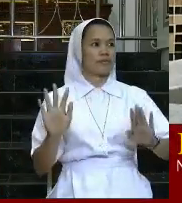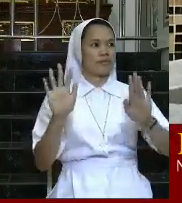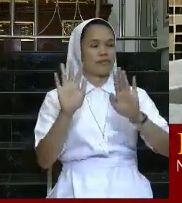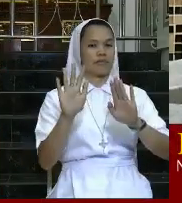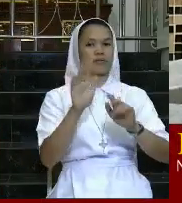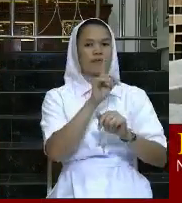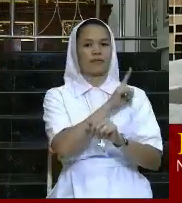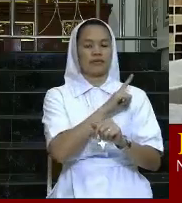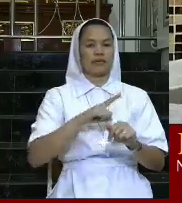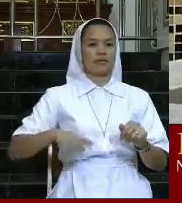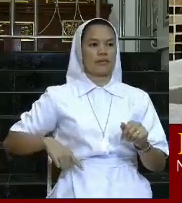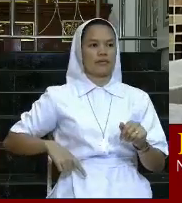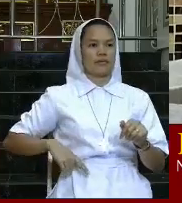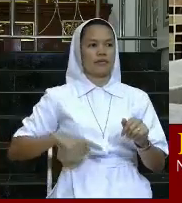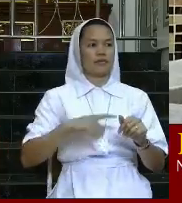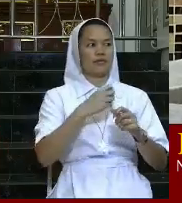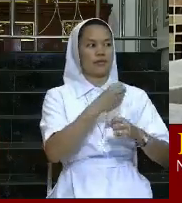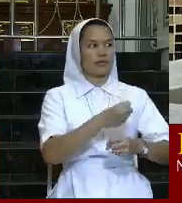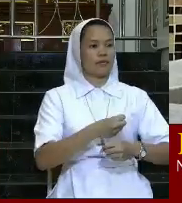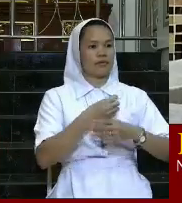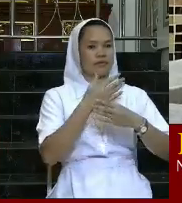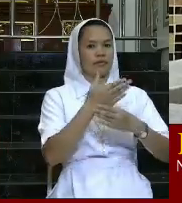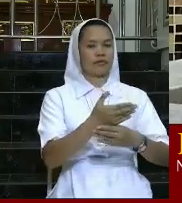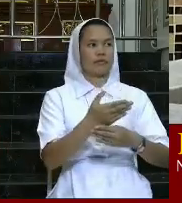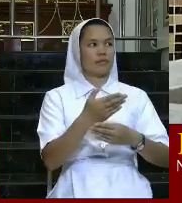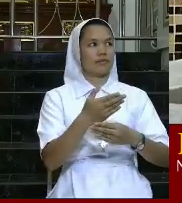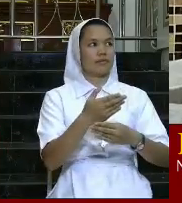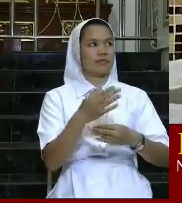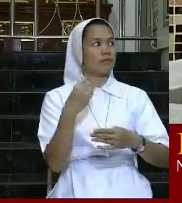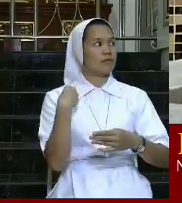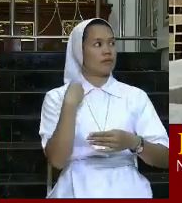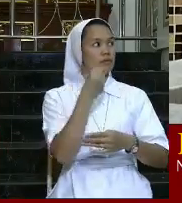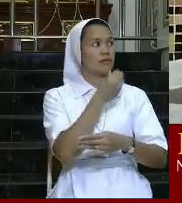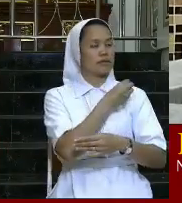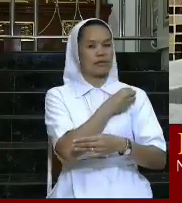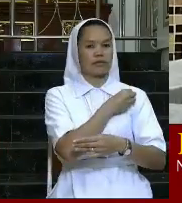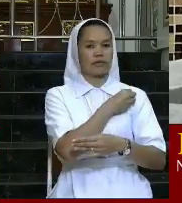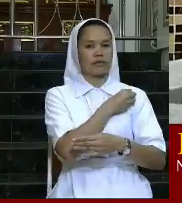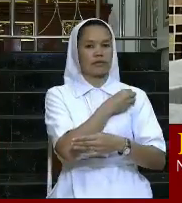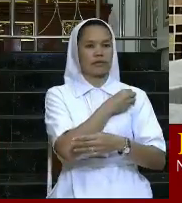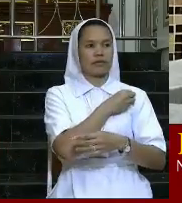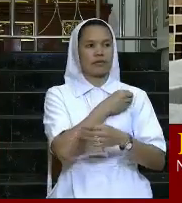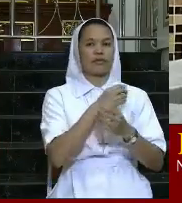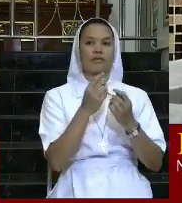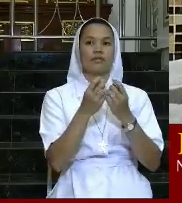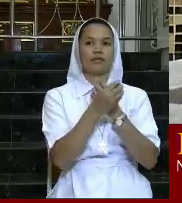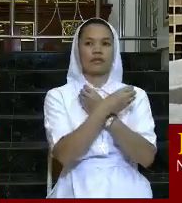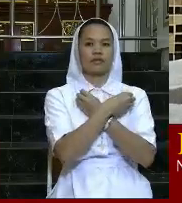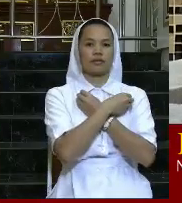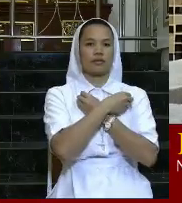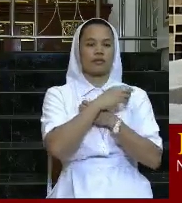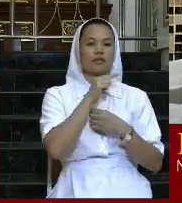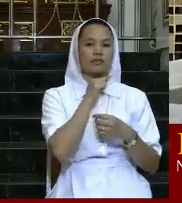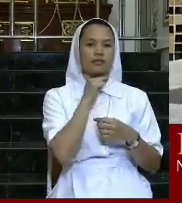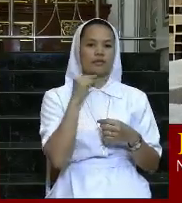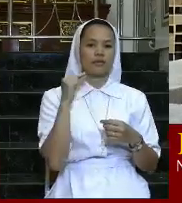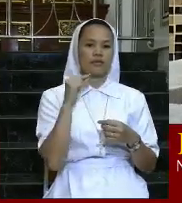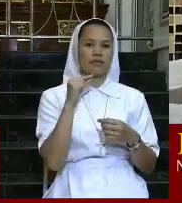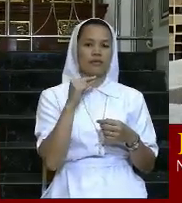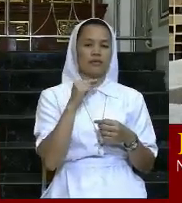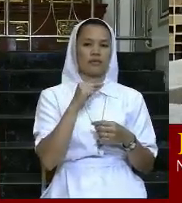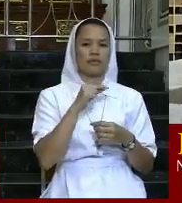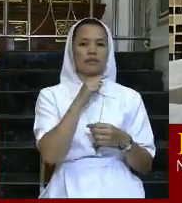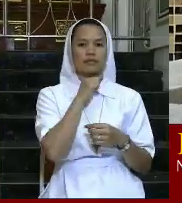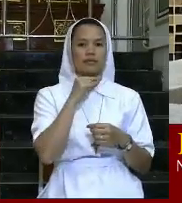Passion. Our Mass Presider and Preacher is our beloved parish priest, Reverend